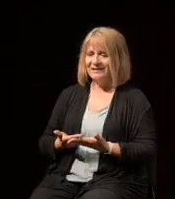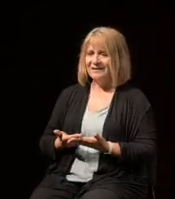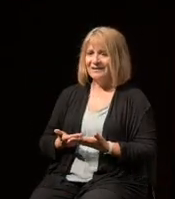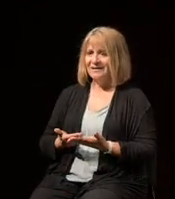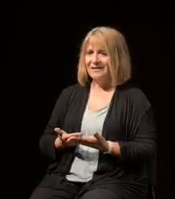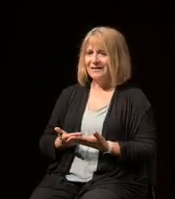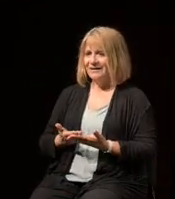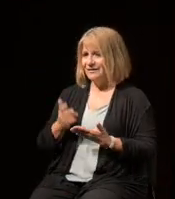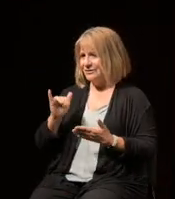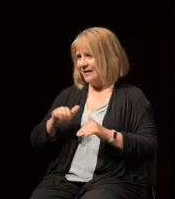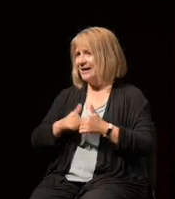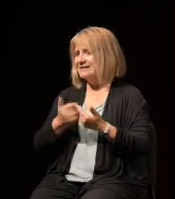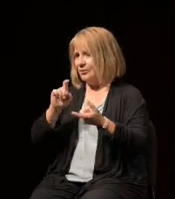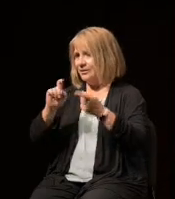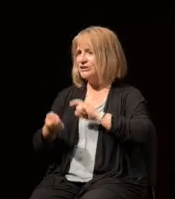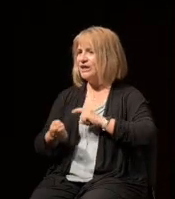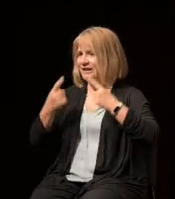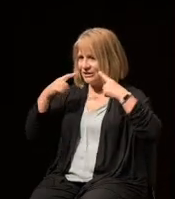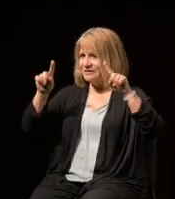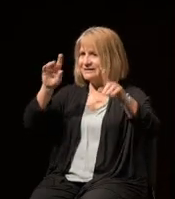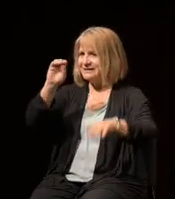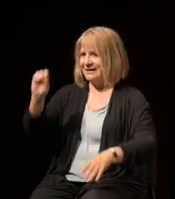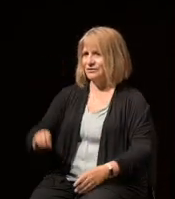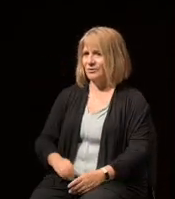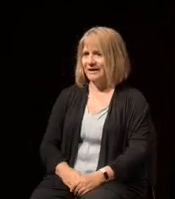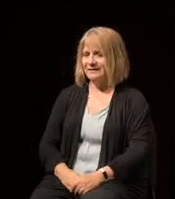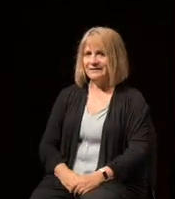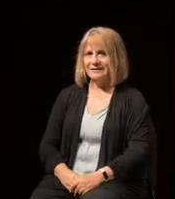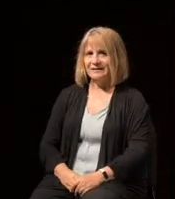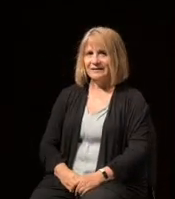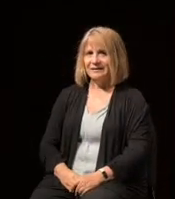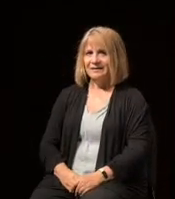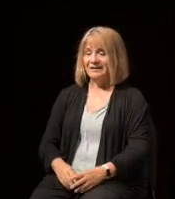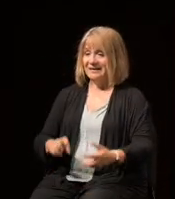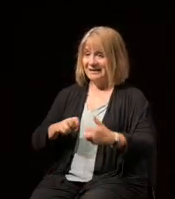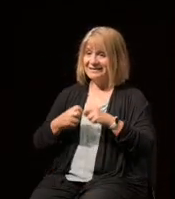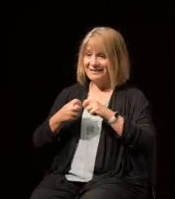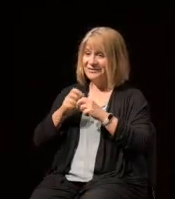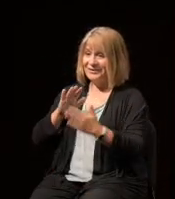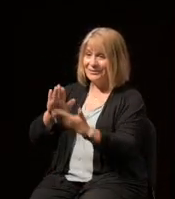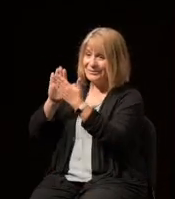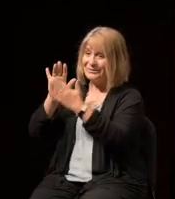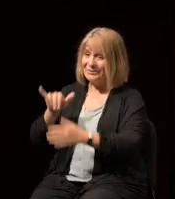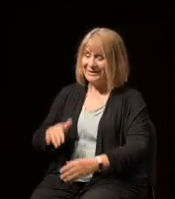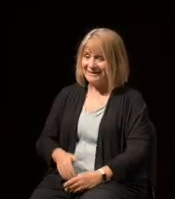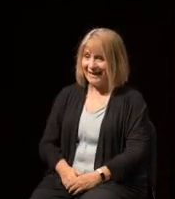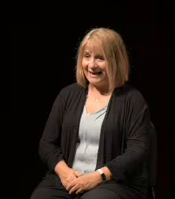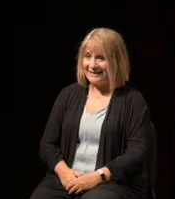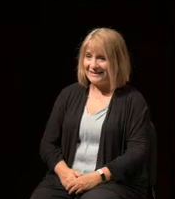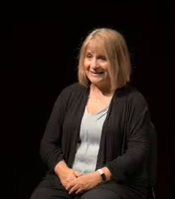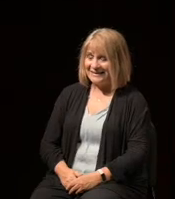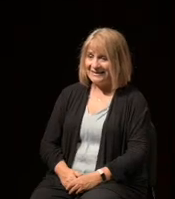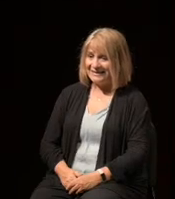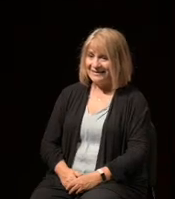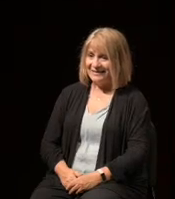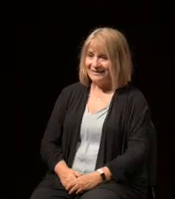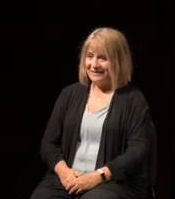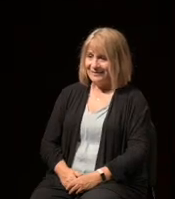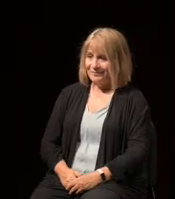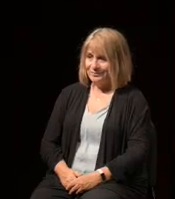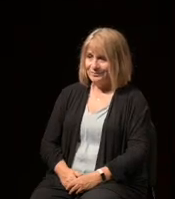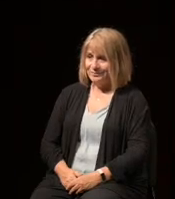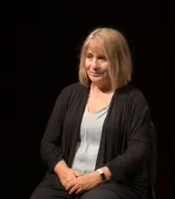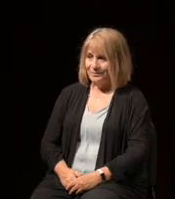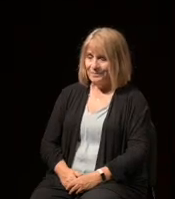That's how we change our success rates. And it's hard to address because because we are